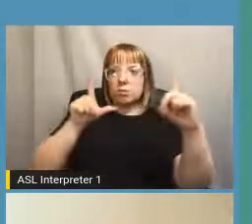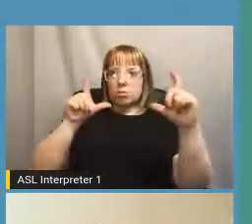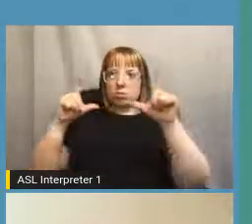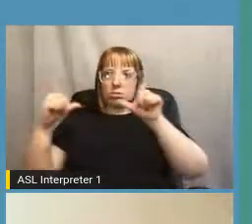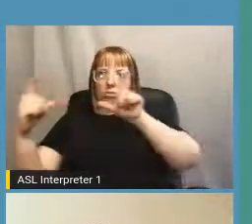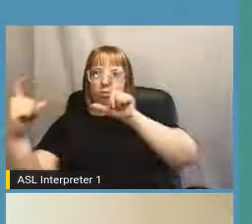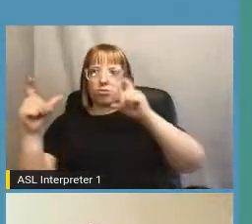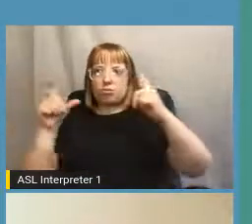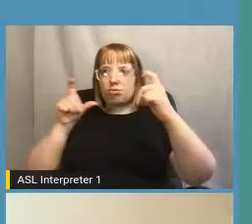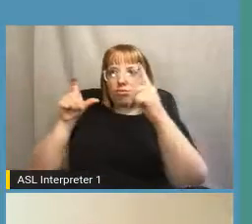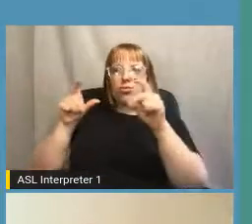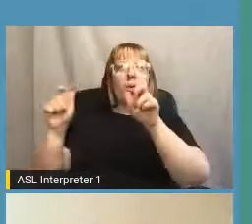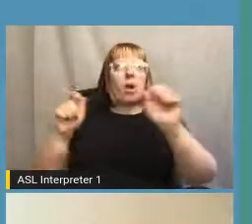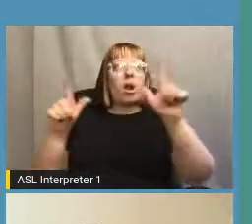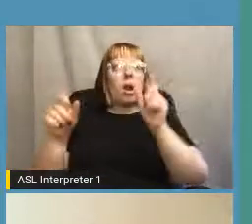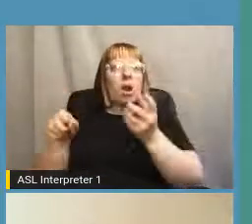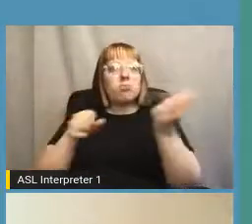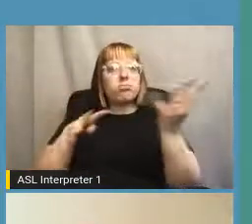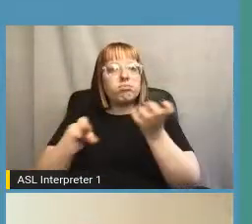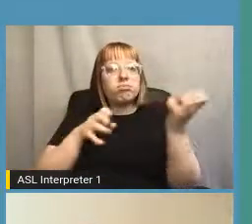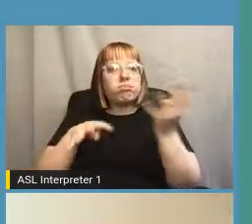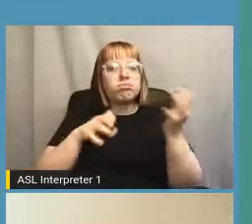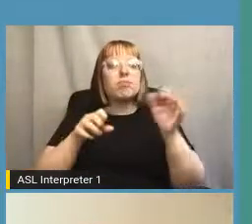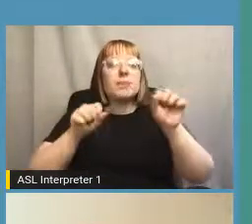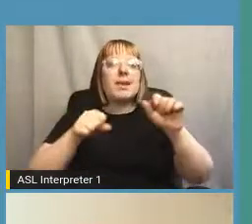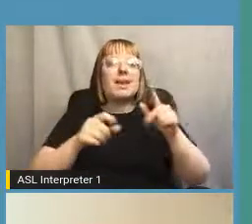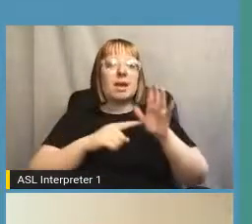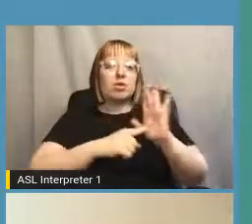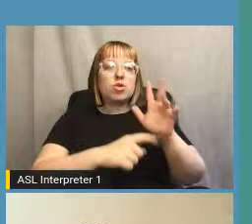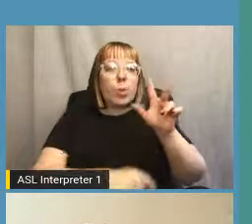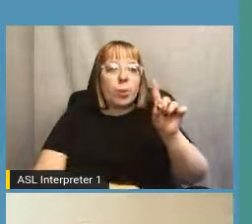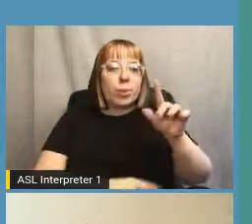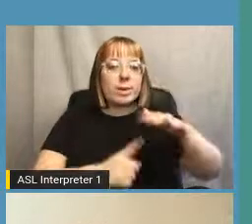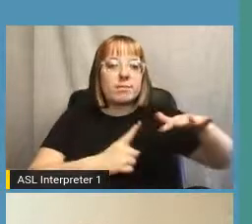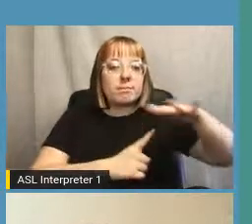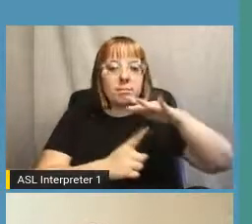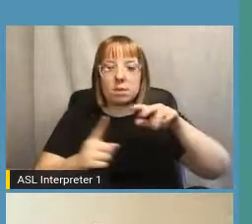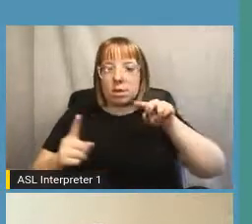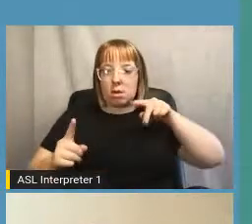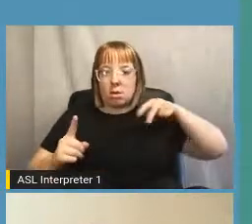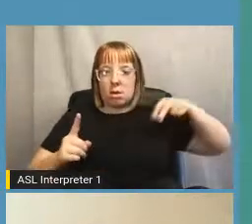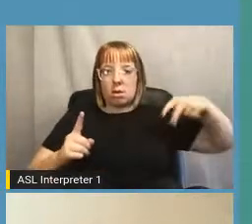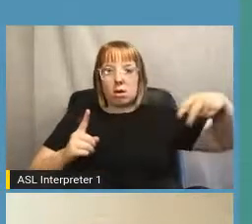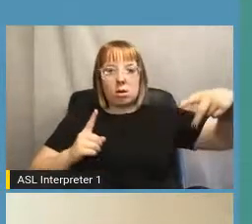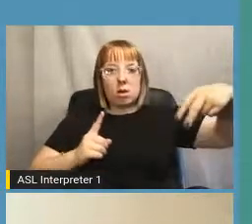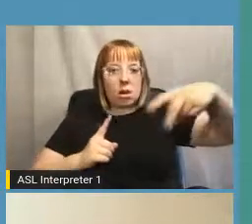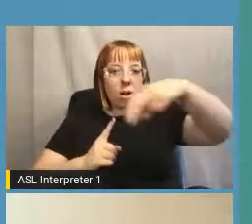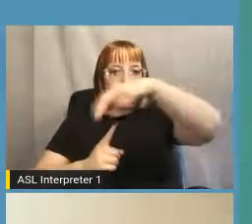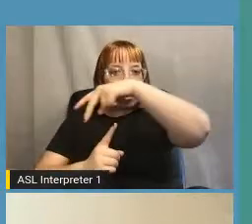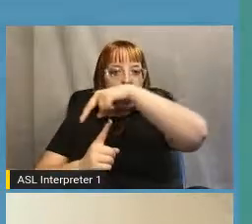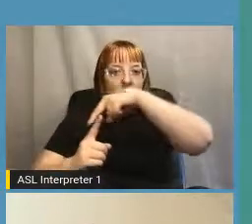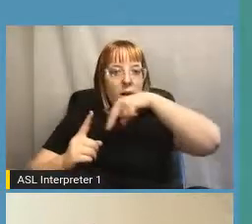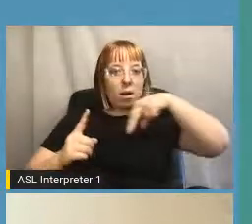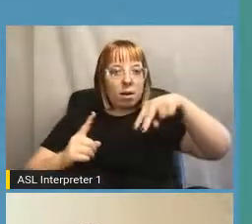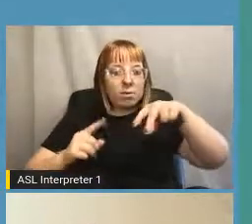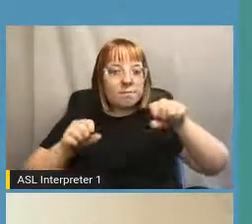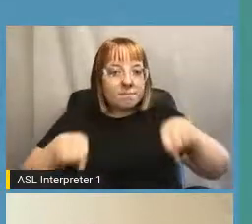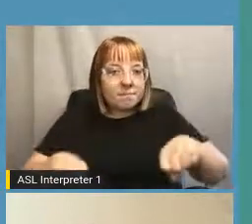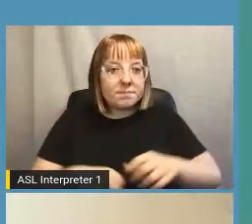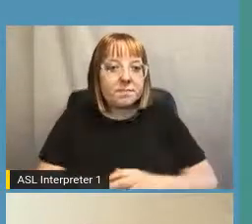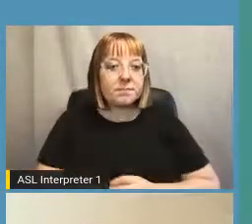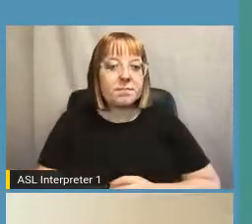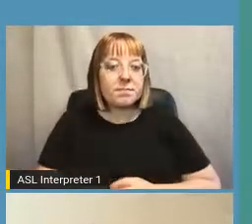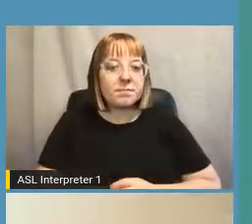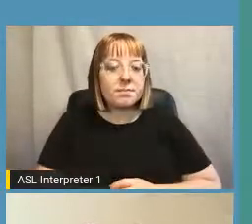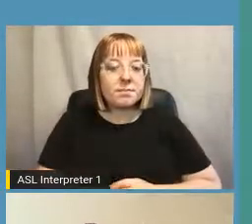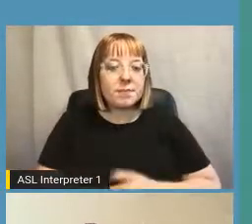round on 360 to create a virtual 3D experience. You can walk around or look around the object in the space, even though